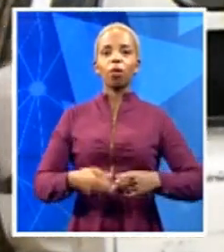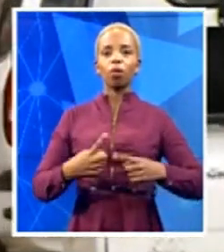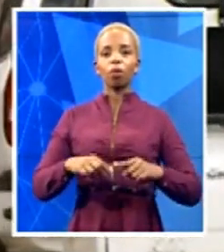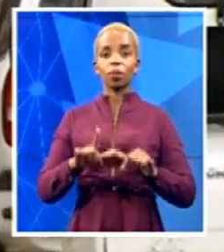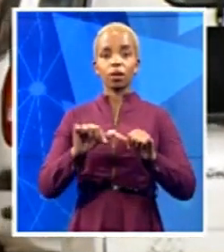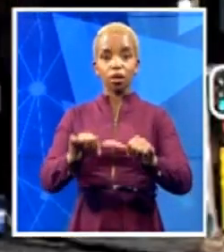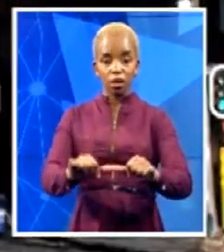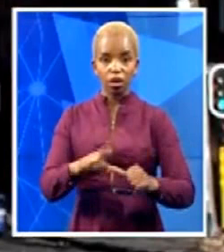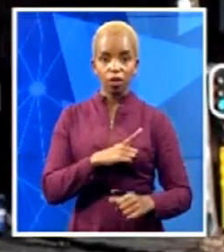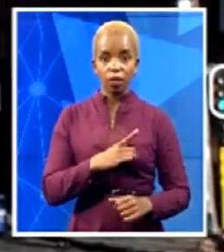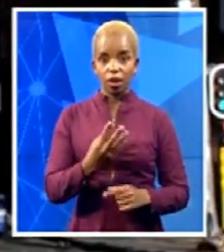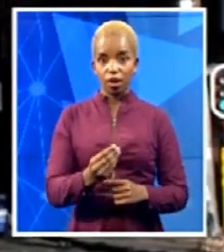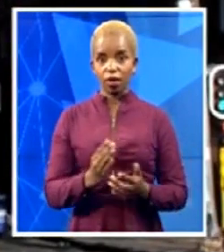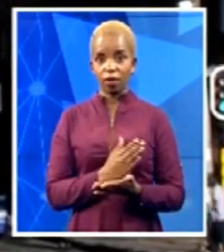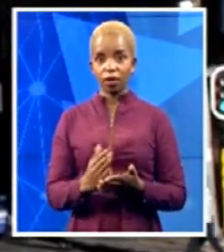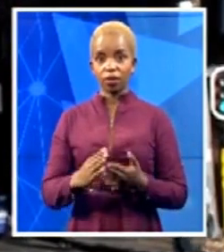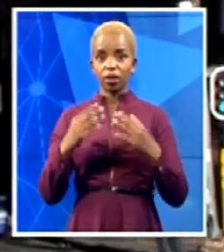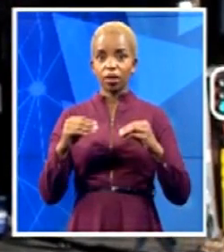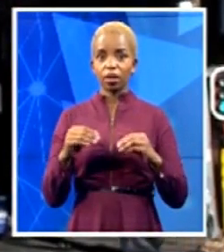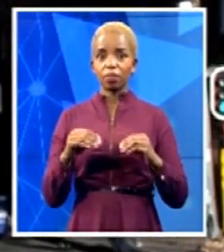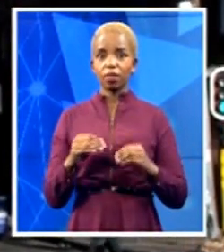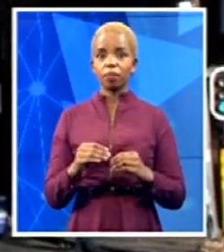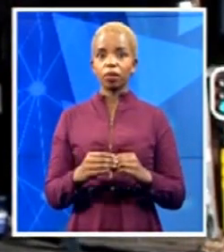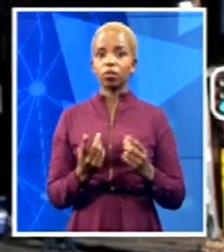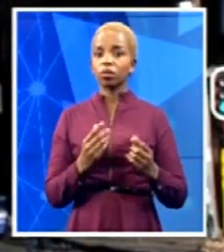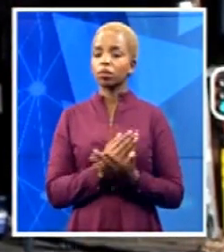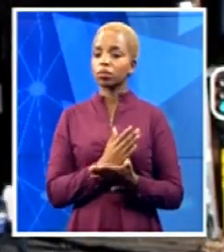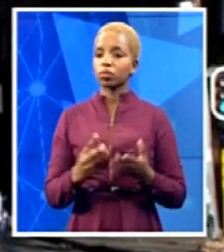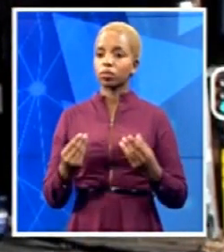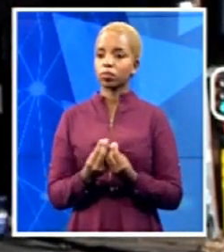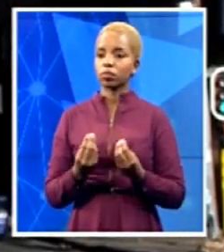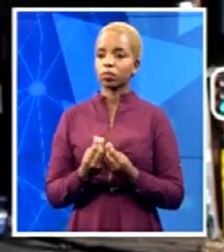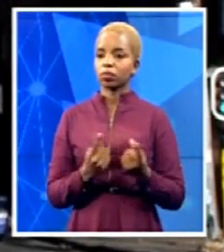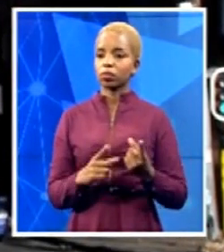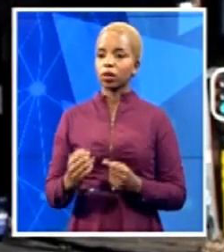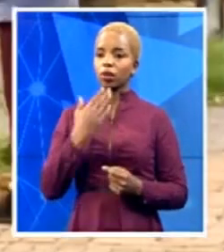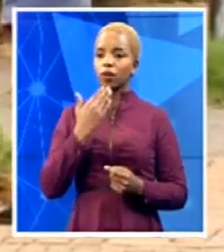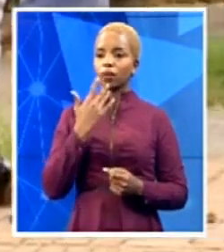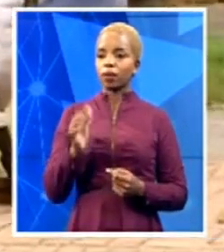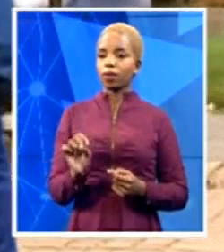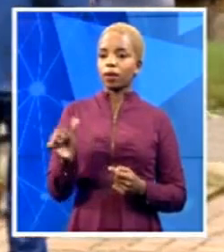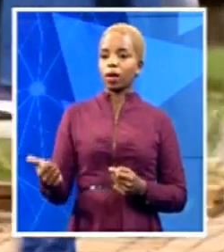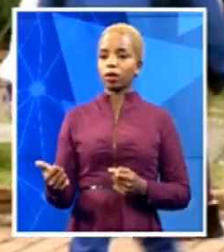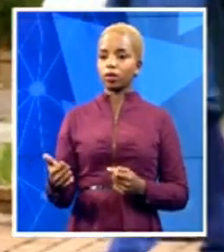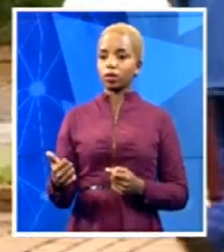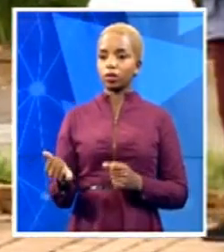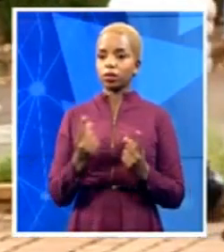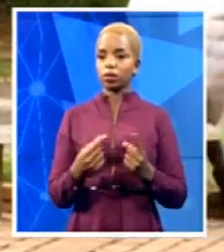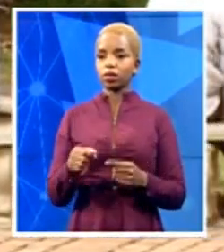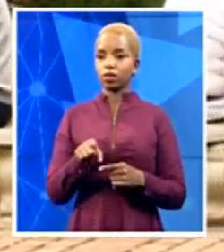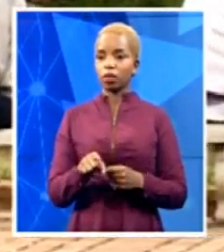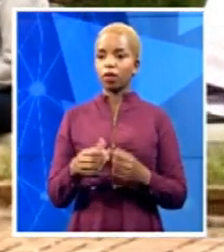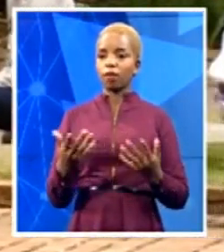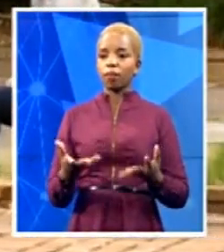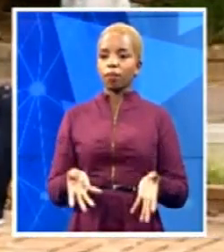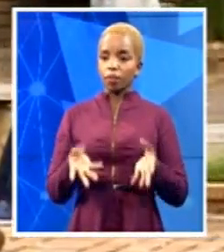has begun. Who else is next in the line? Because we need to gradually, measured, controlled way, get the economy to move. We